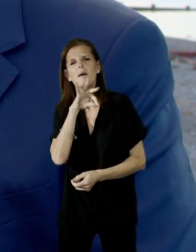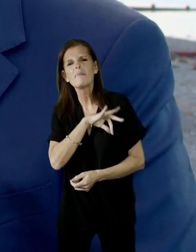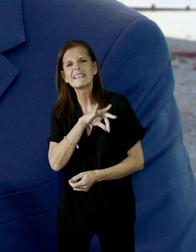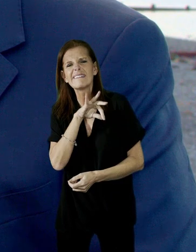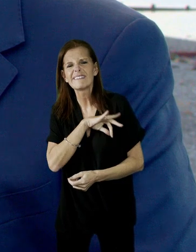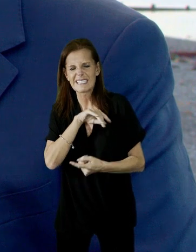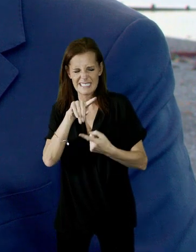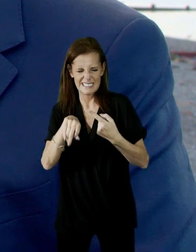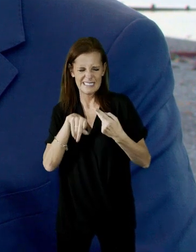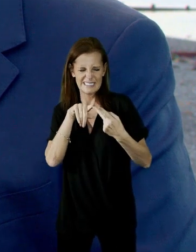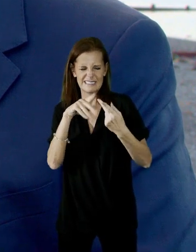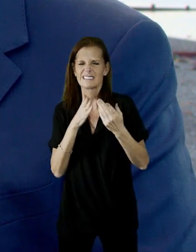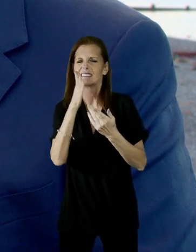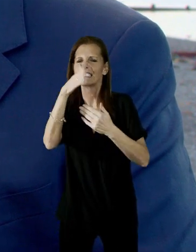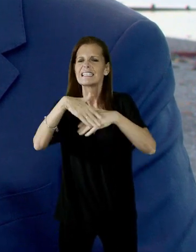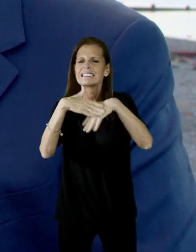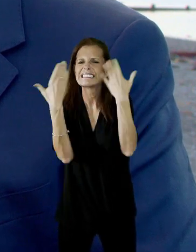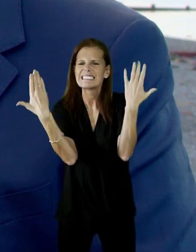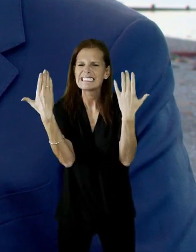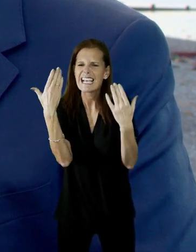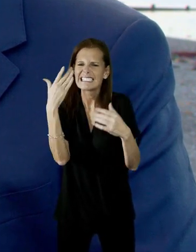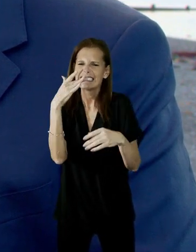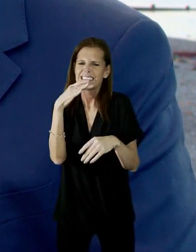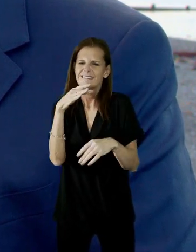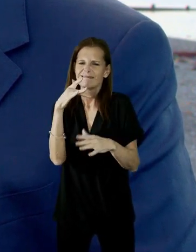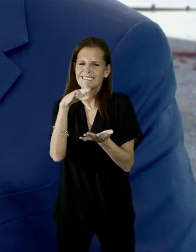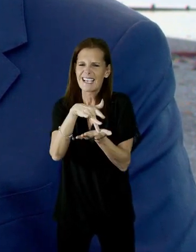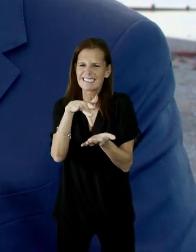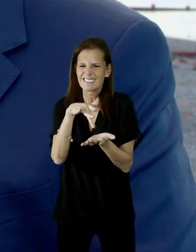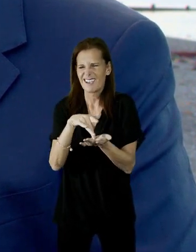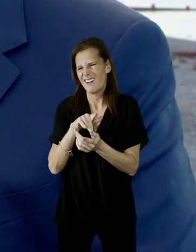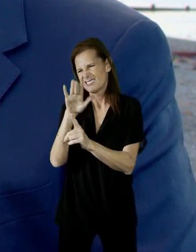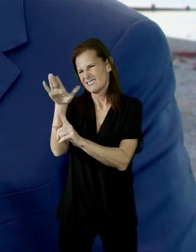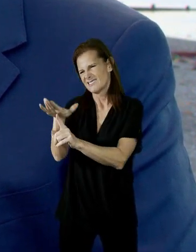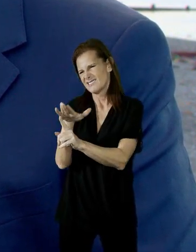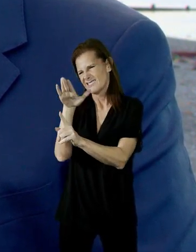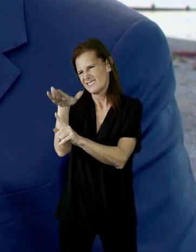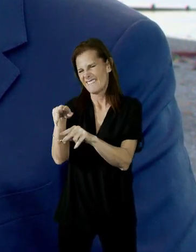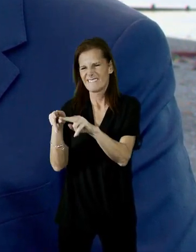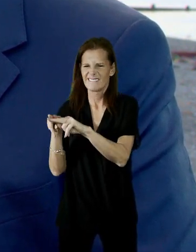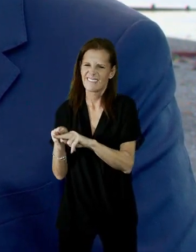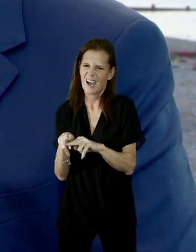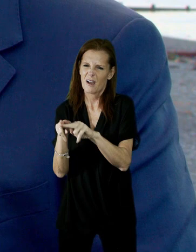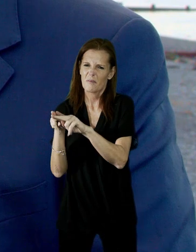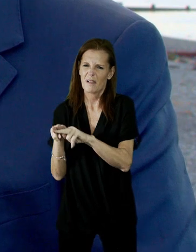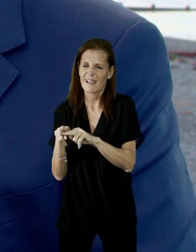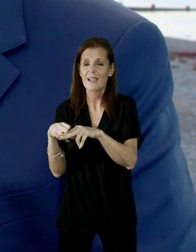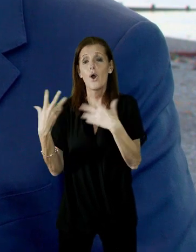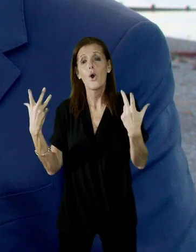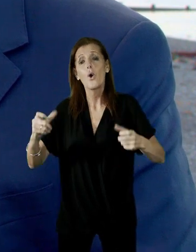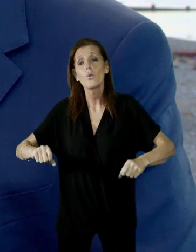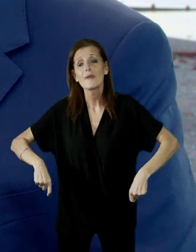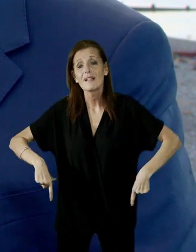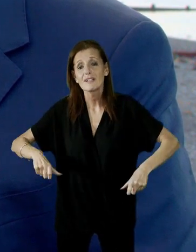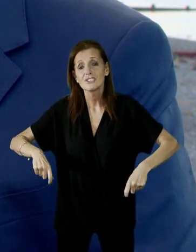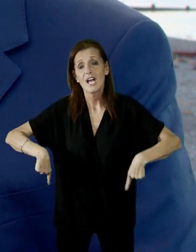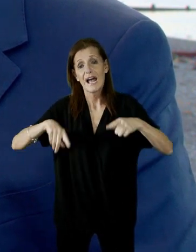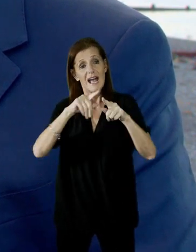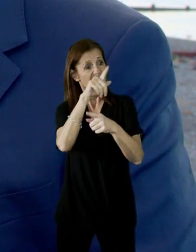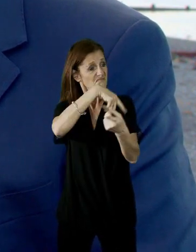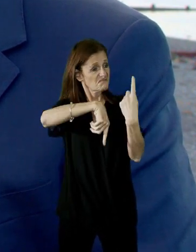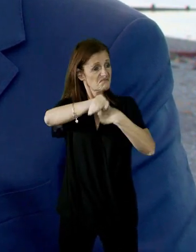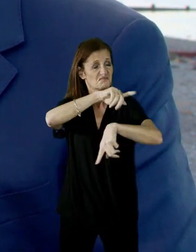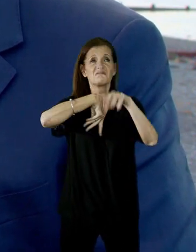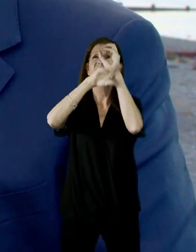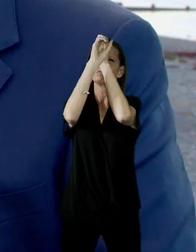centre, a burden on the family, or use a wheelchair. And that was the stereotypical view.